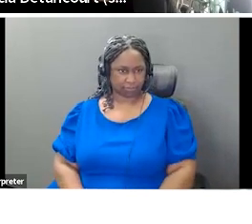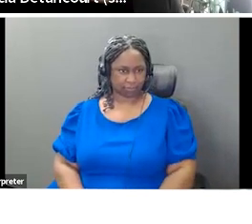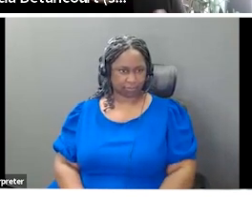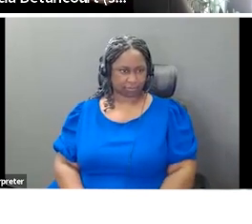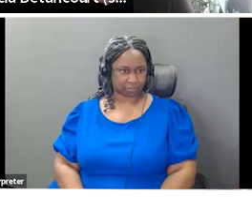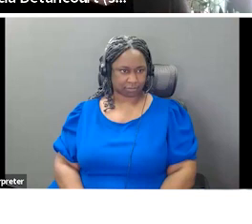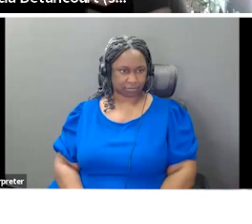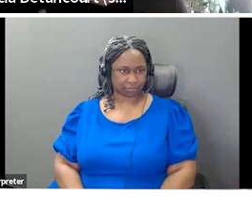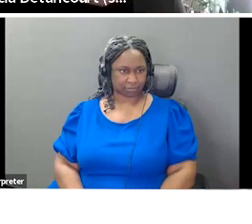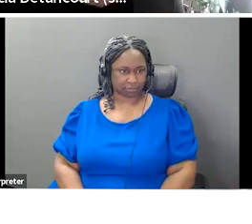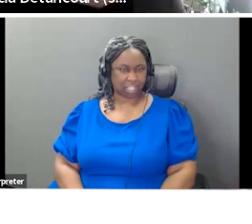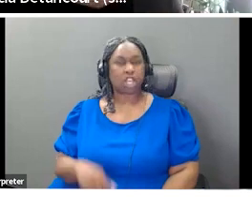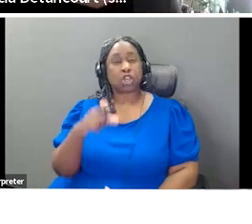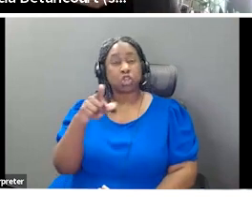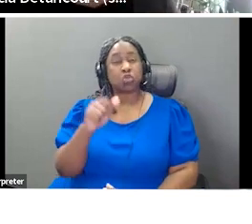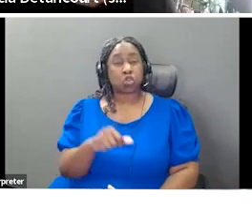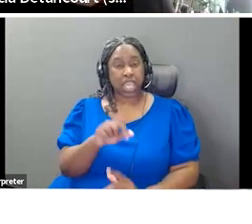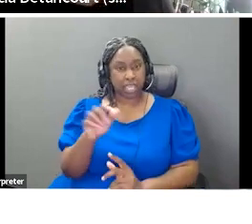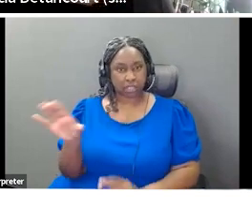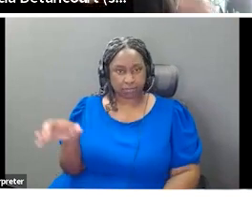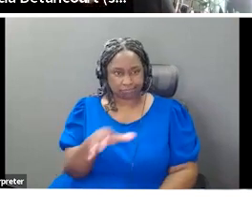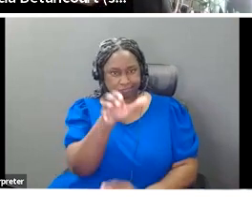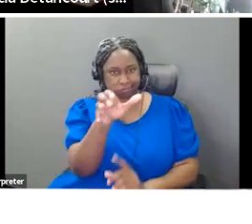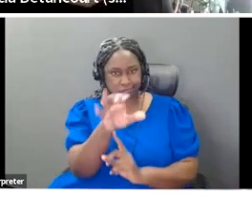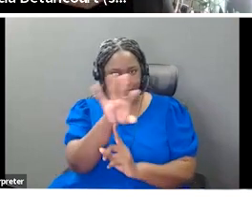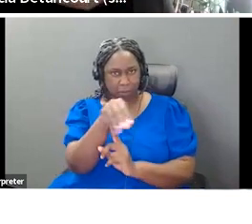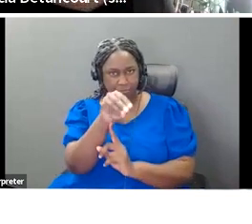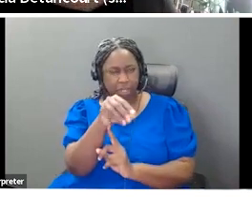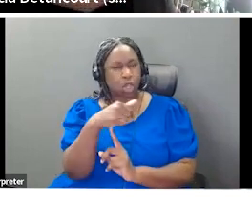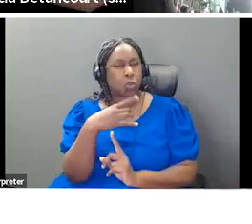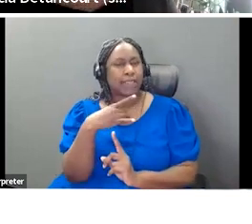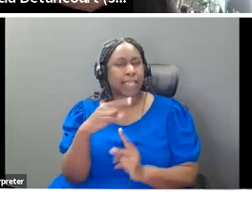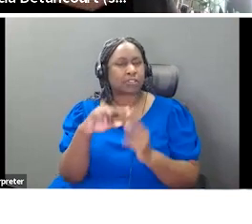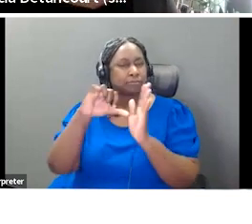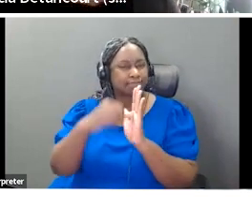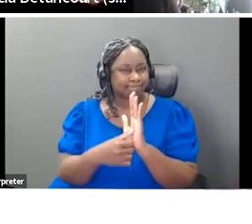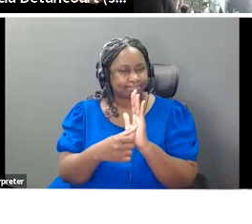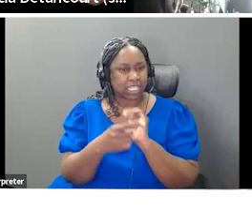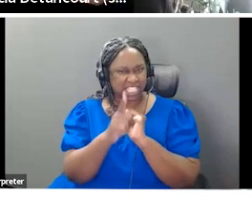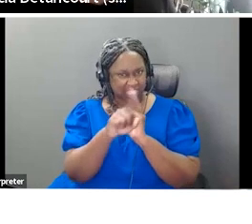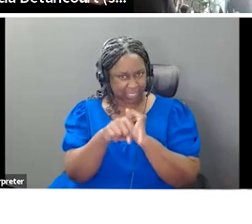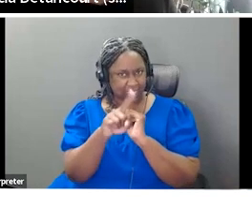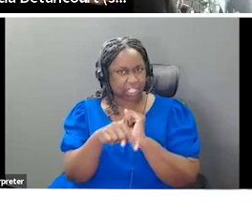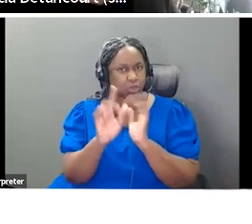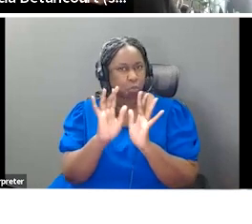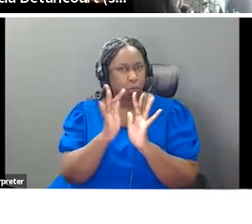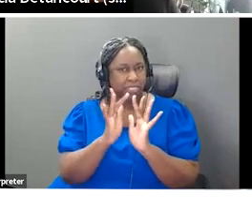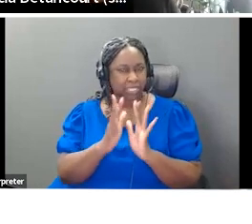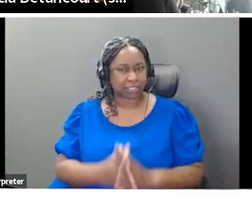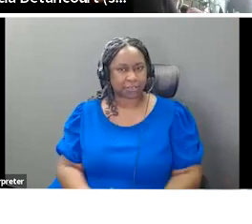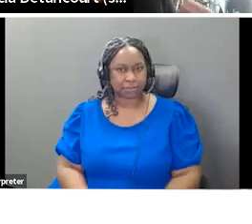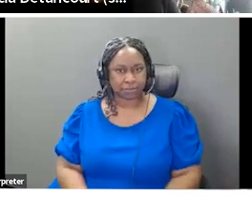And here's it, feel free to screenshot this if you want. This is, we really like to amplify these websites in particular.